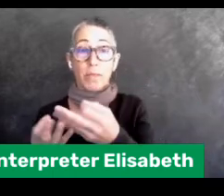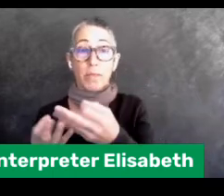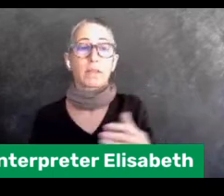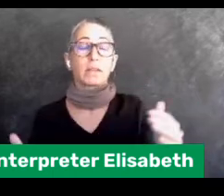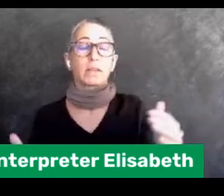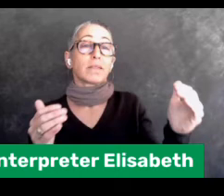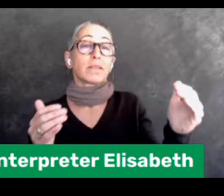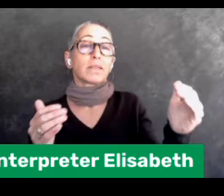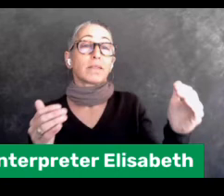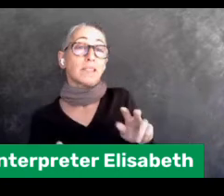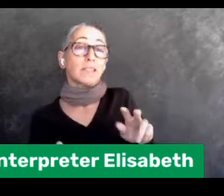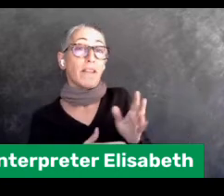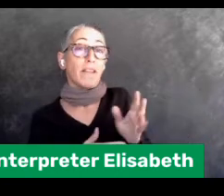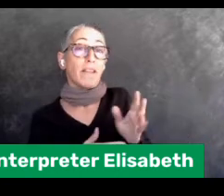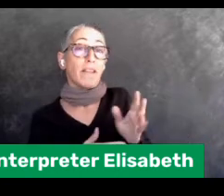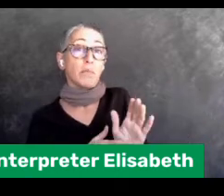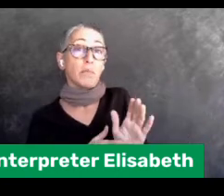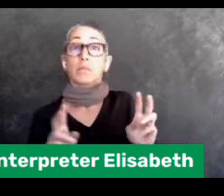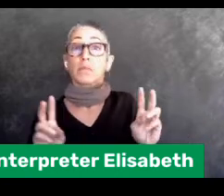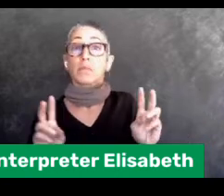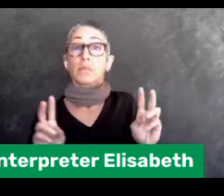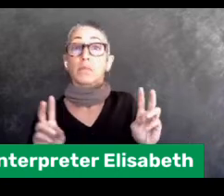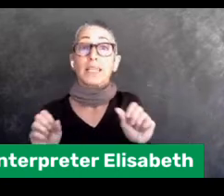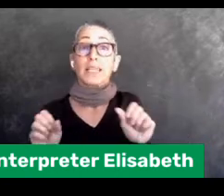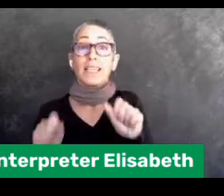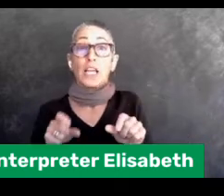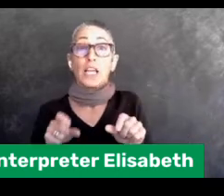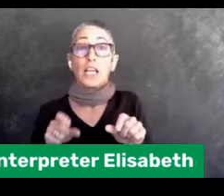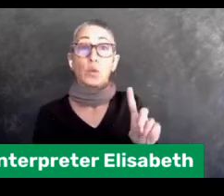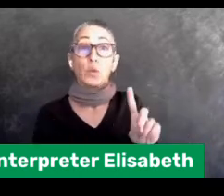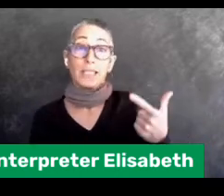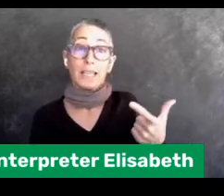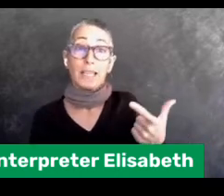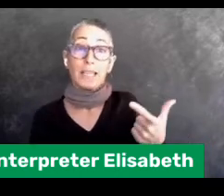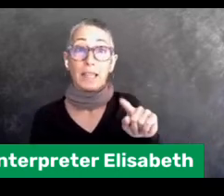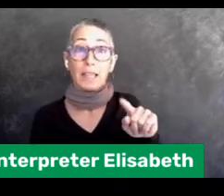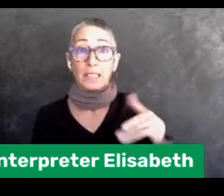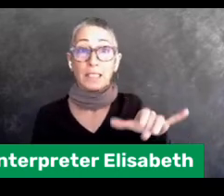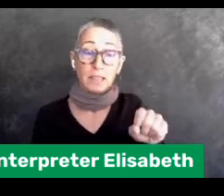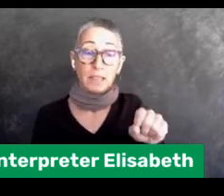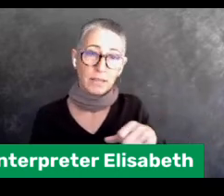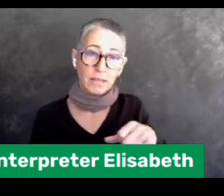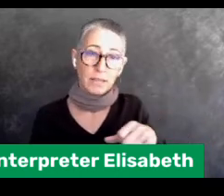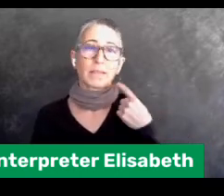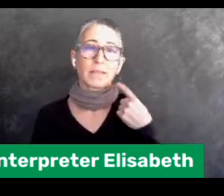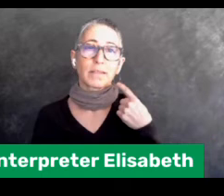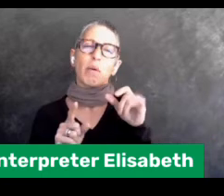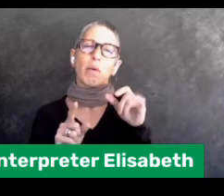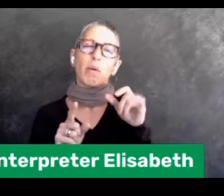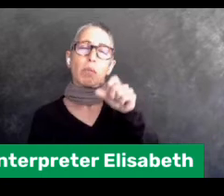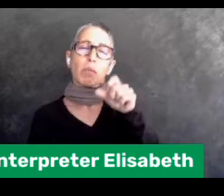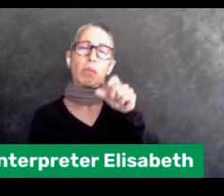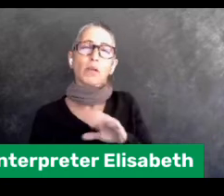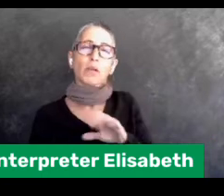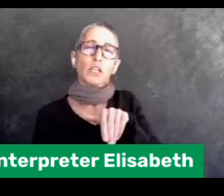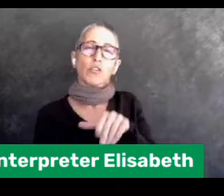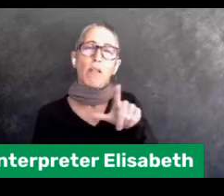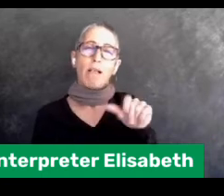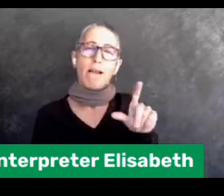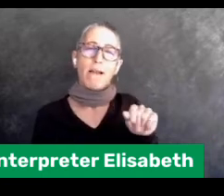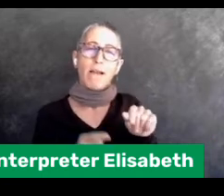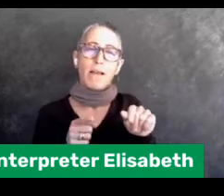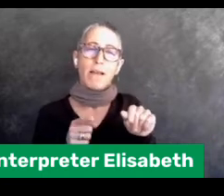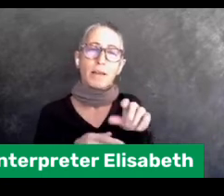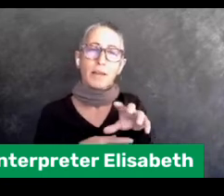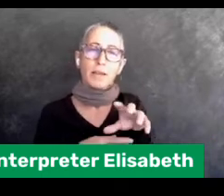about exploring the urban gardening revolution in South Central LA and how anyone and everyone